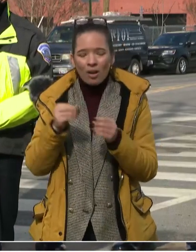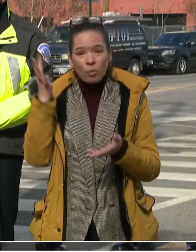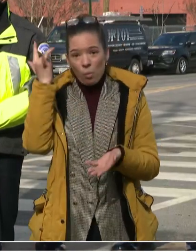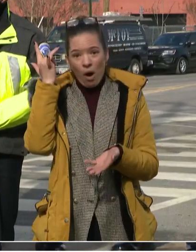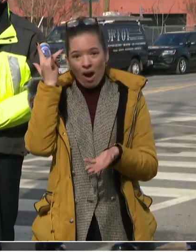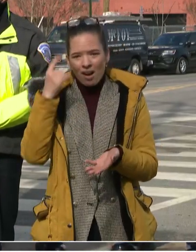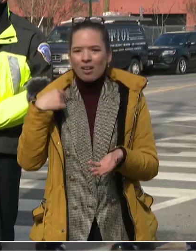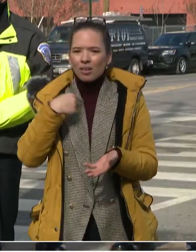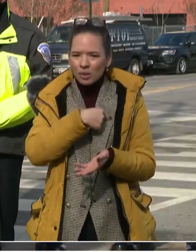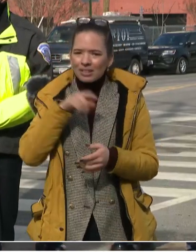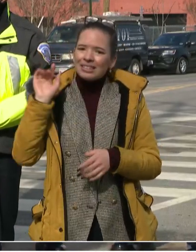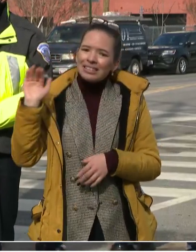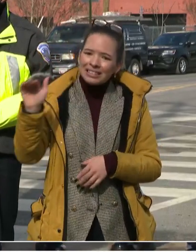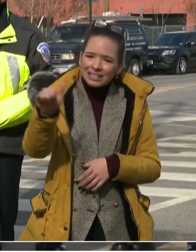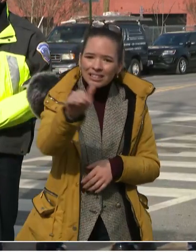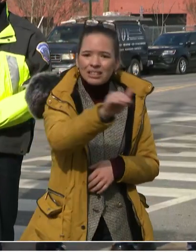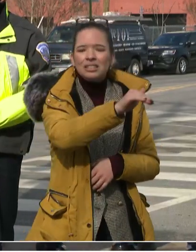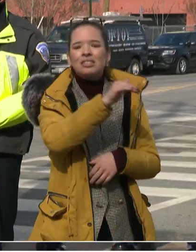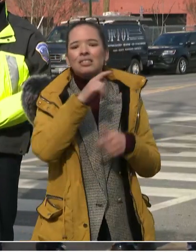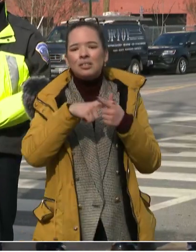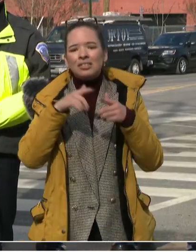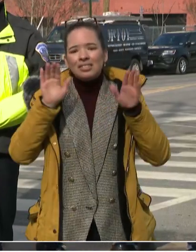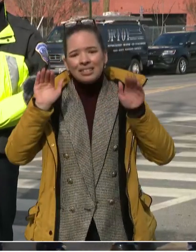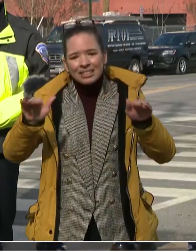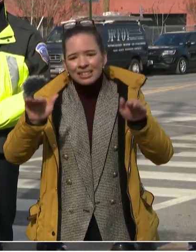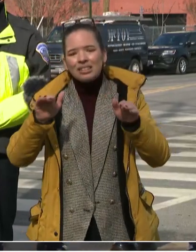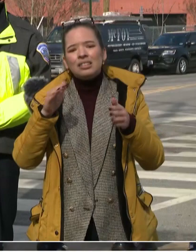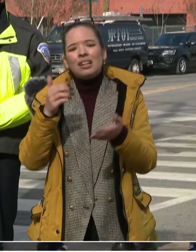that whatever it is we're doing, clearly it's not working